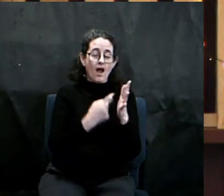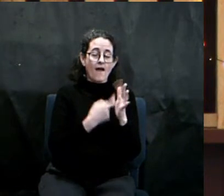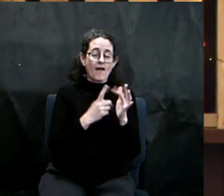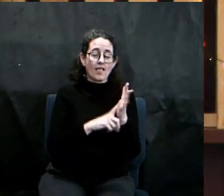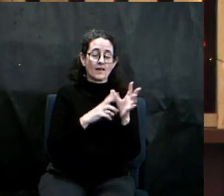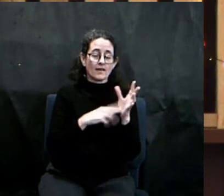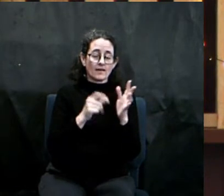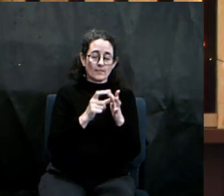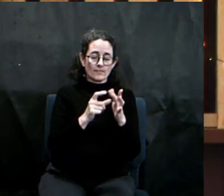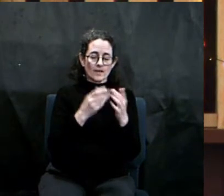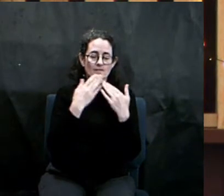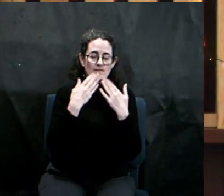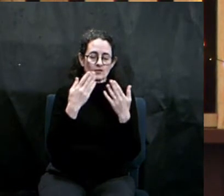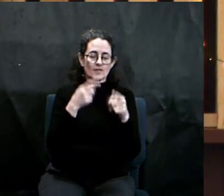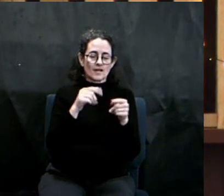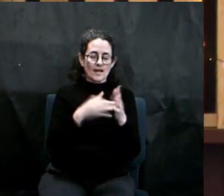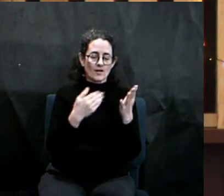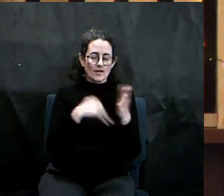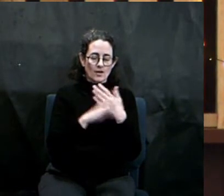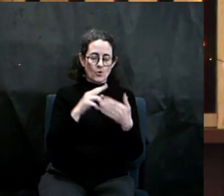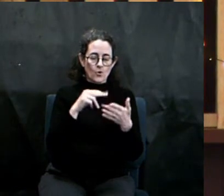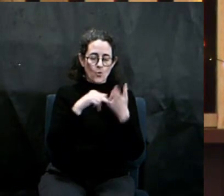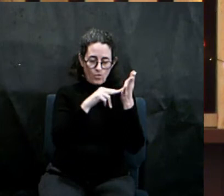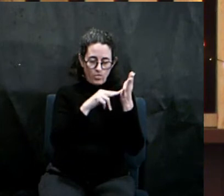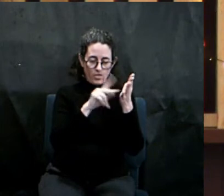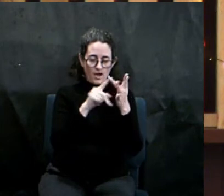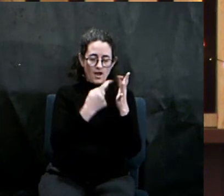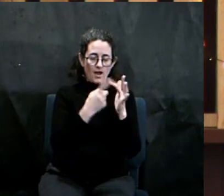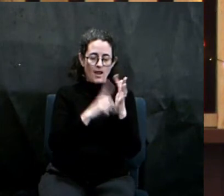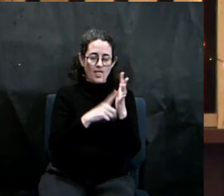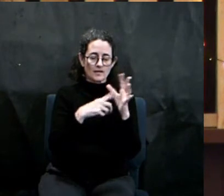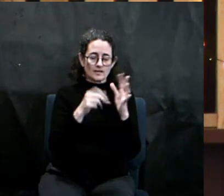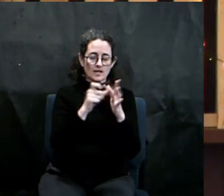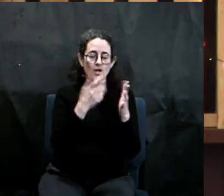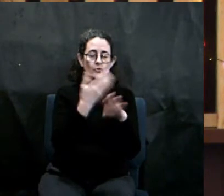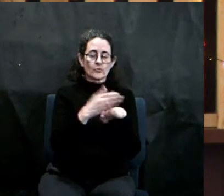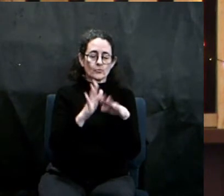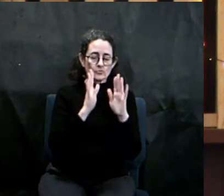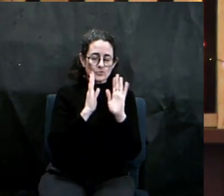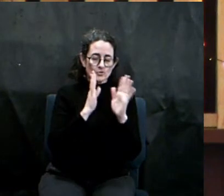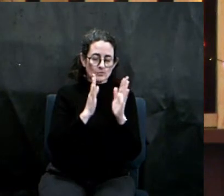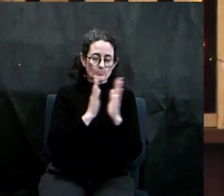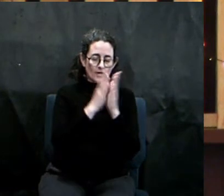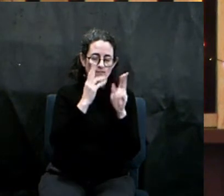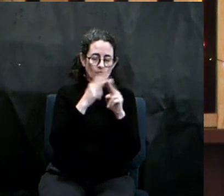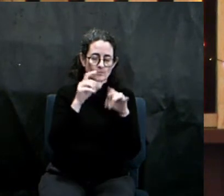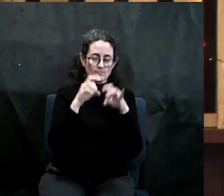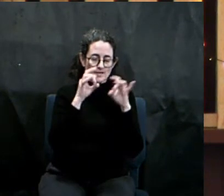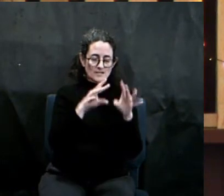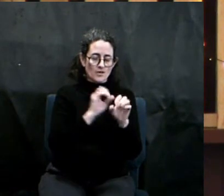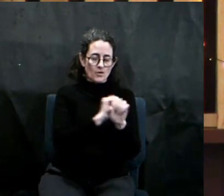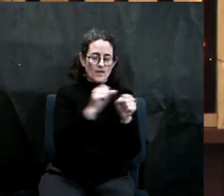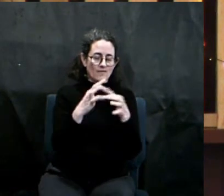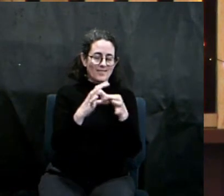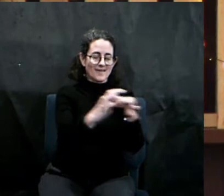We thank you for their new home and the new opportunities in the new church. We pray that you will bless their relationships with new